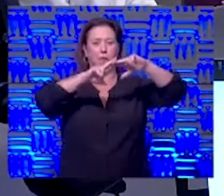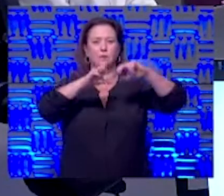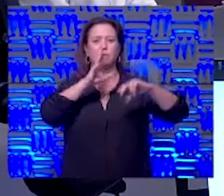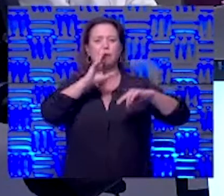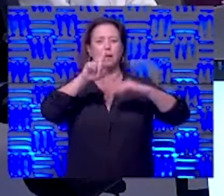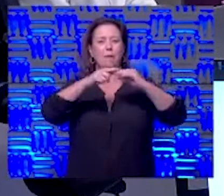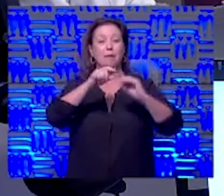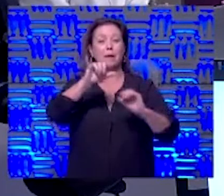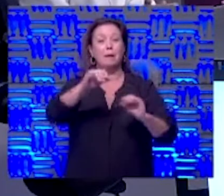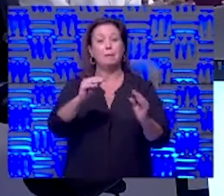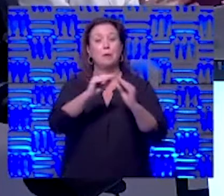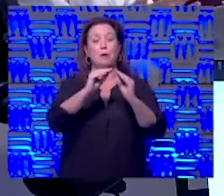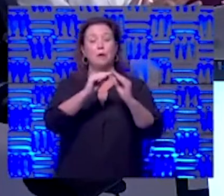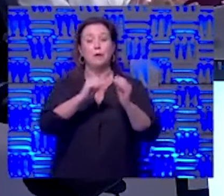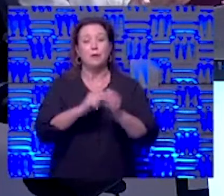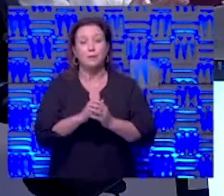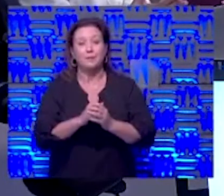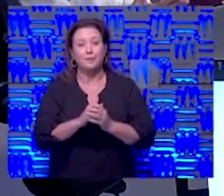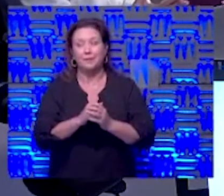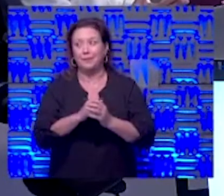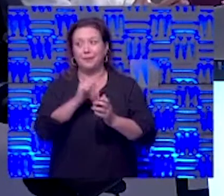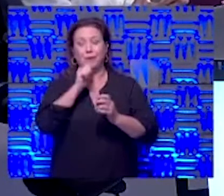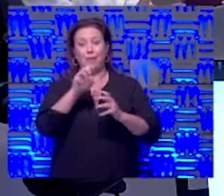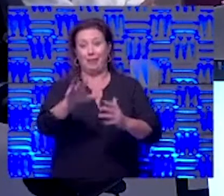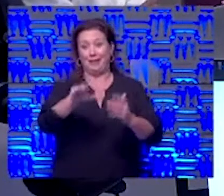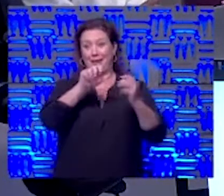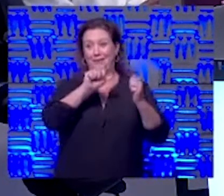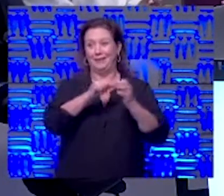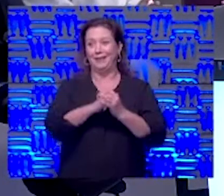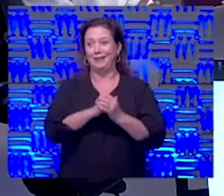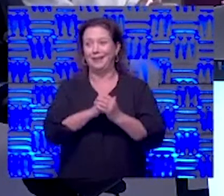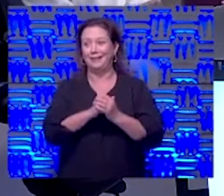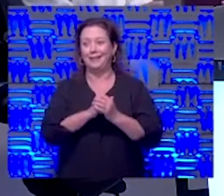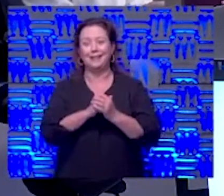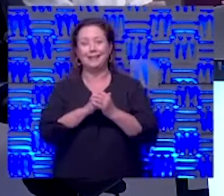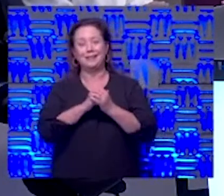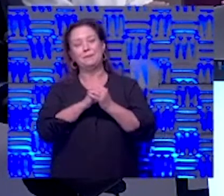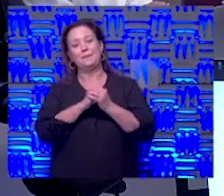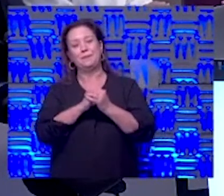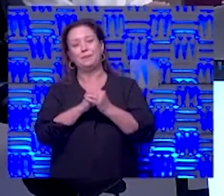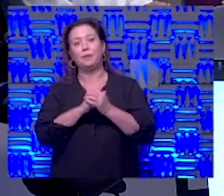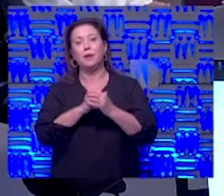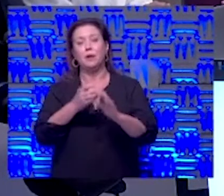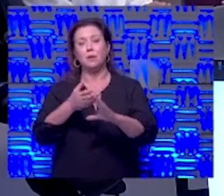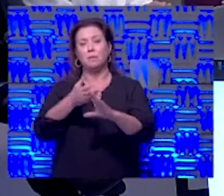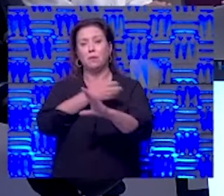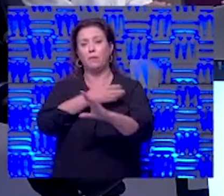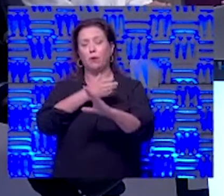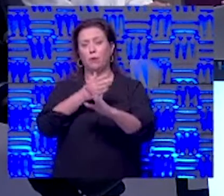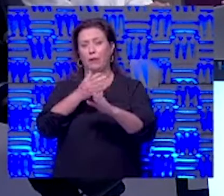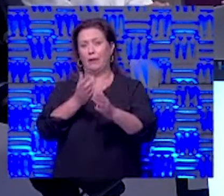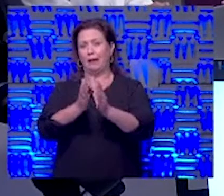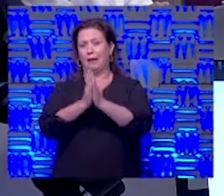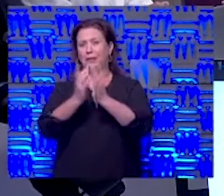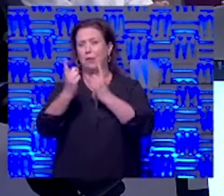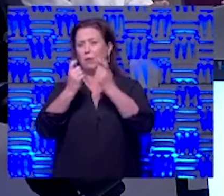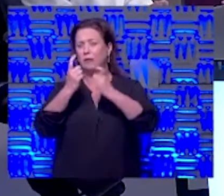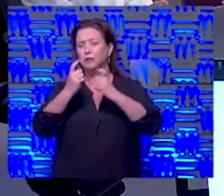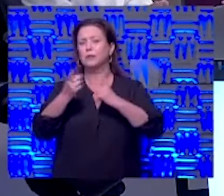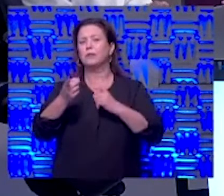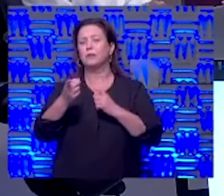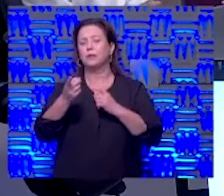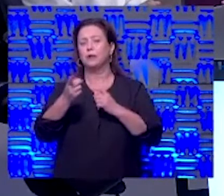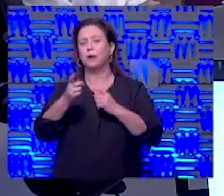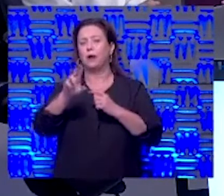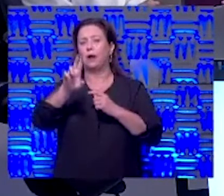ask some questions, so Okay. don't go anywhere. All right? I won't. I'll be ready. So before we go to the questions, can you give us an update